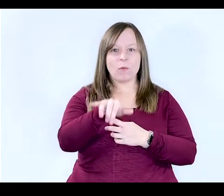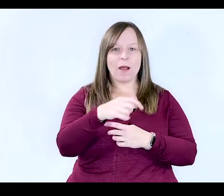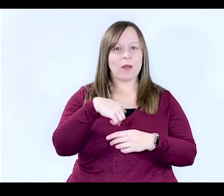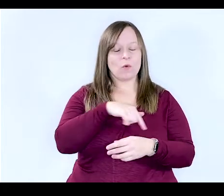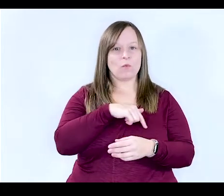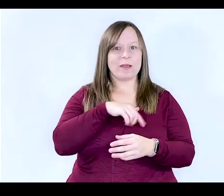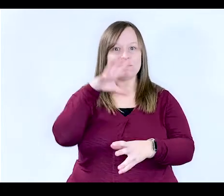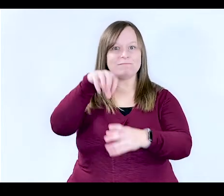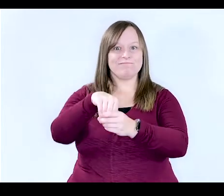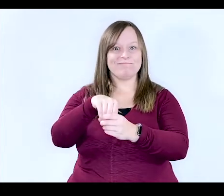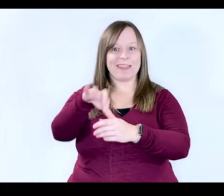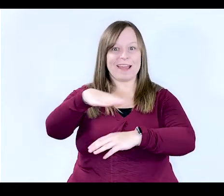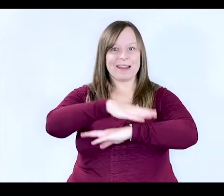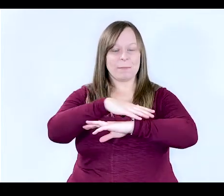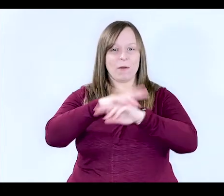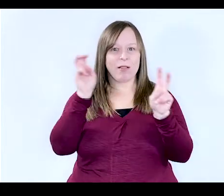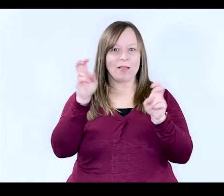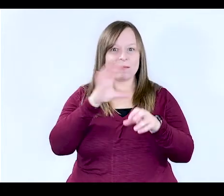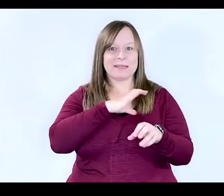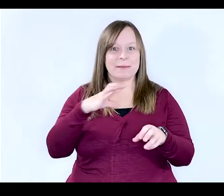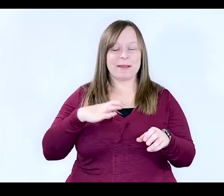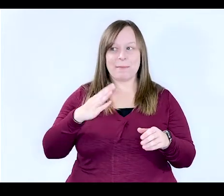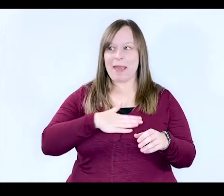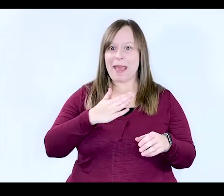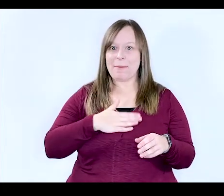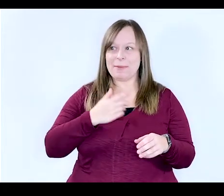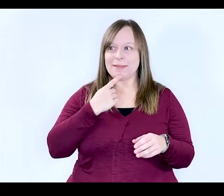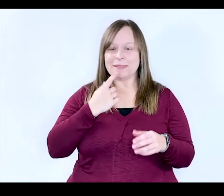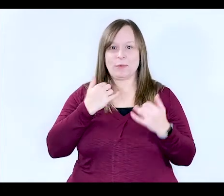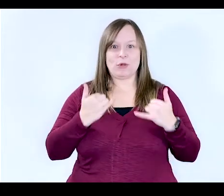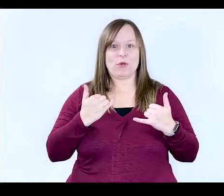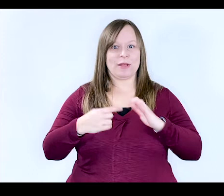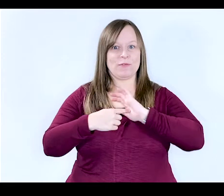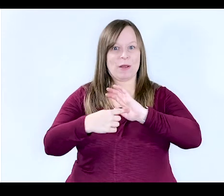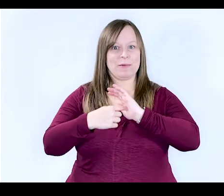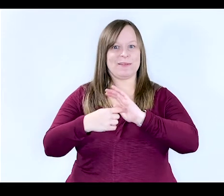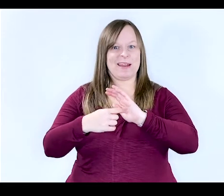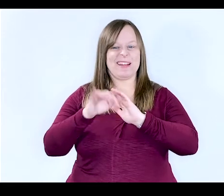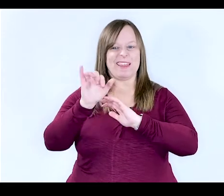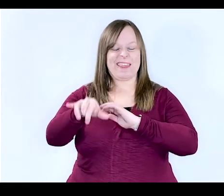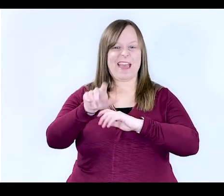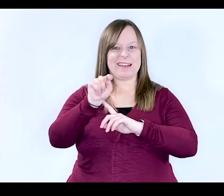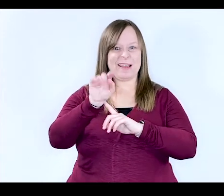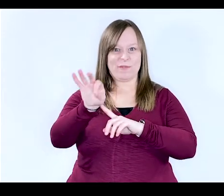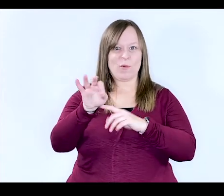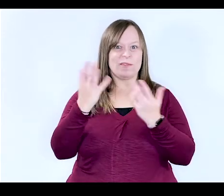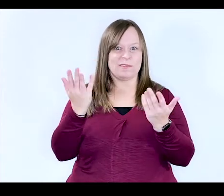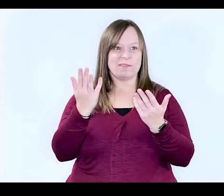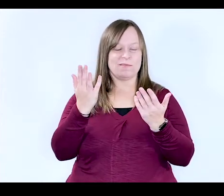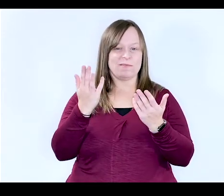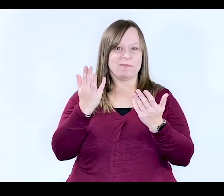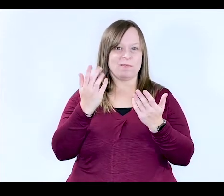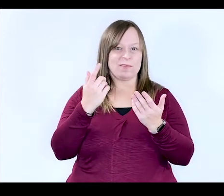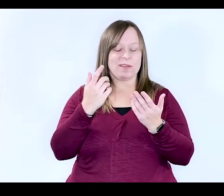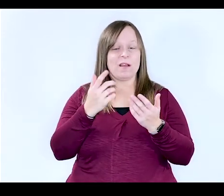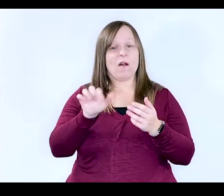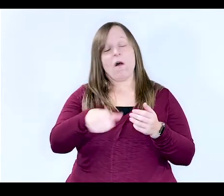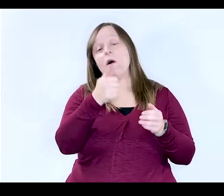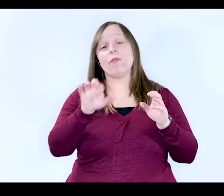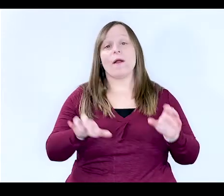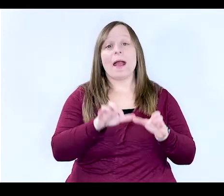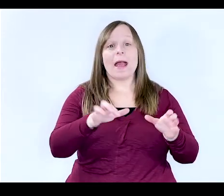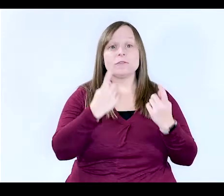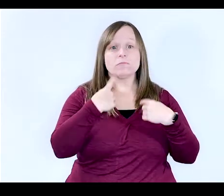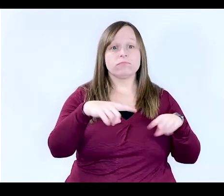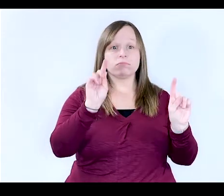New York, and we got to see it at the table. I'm happy to say that we are currently represented at the task force. Other